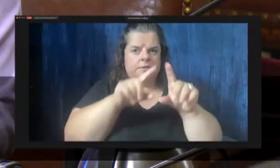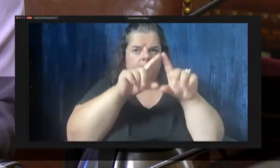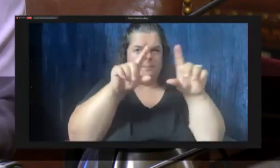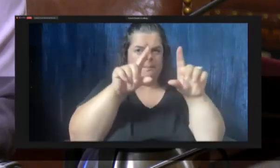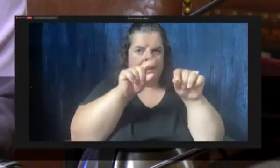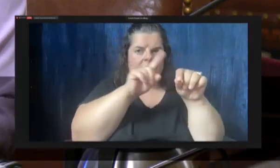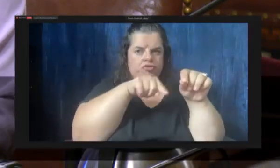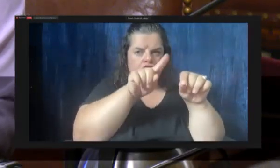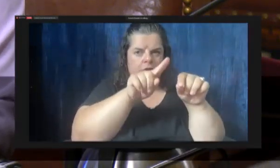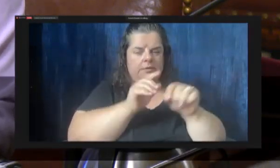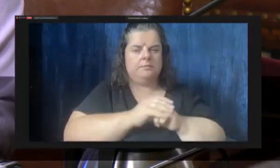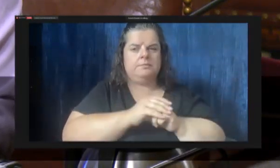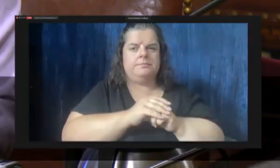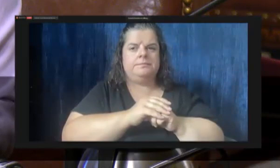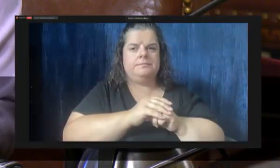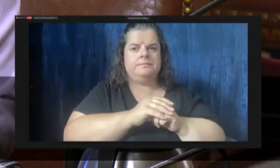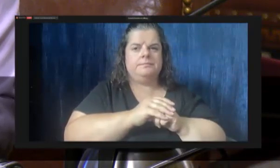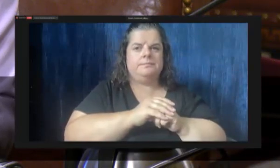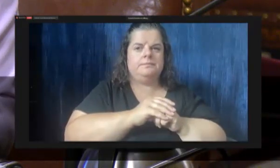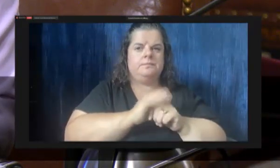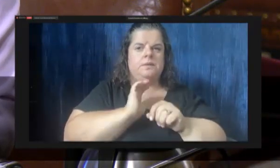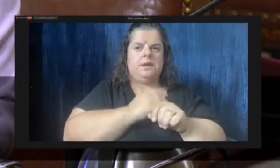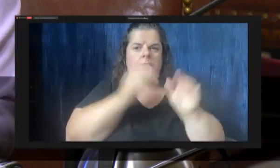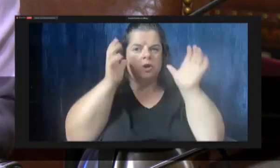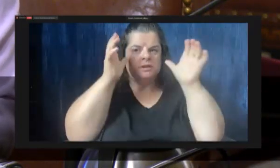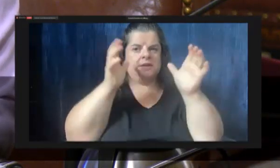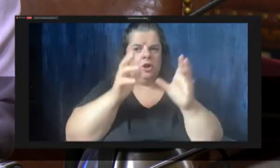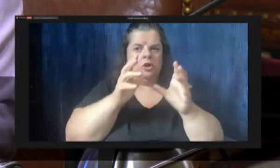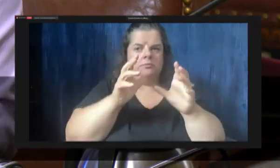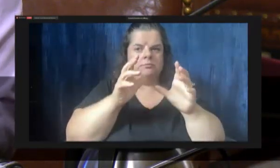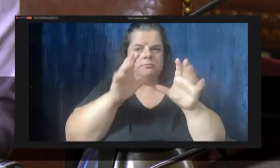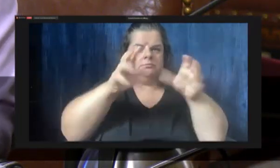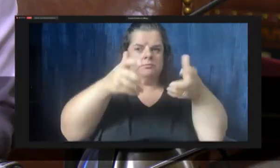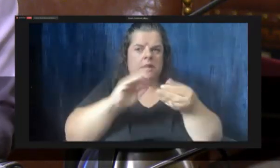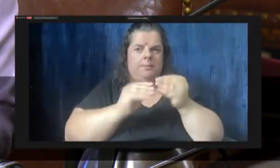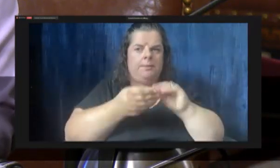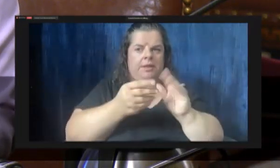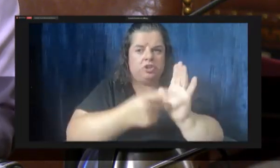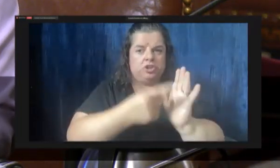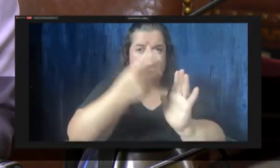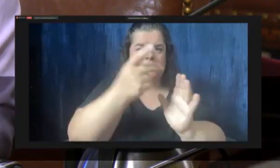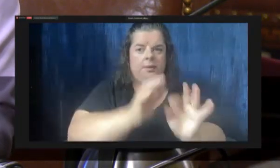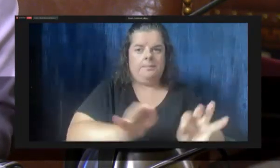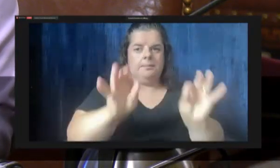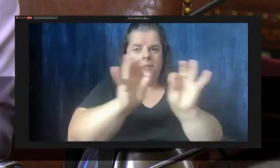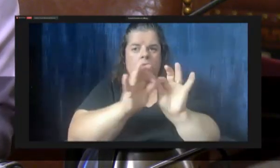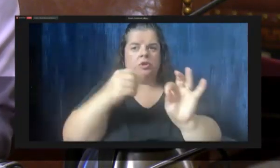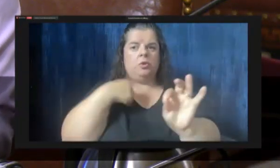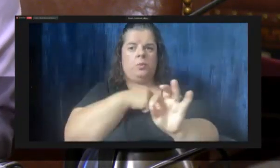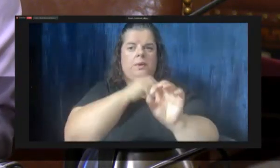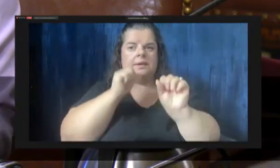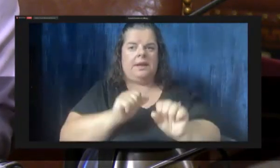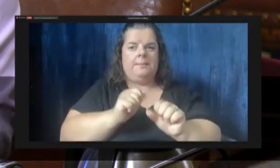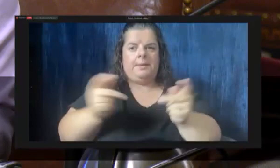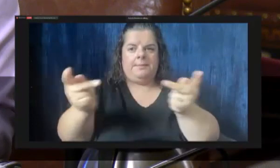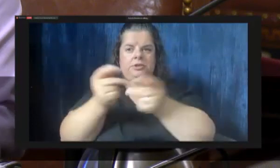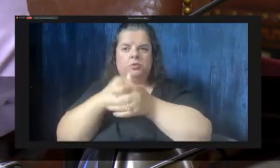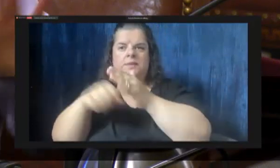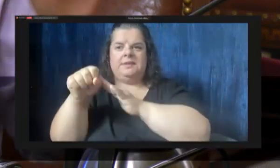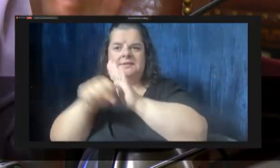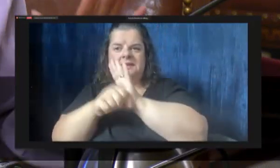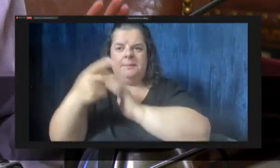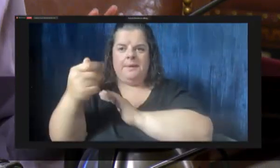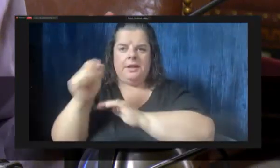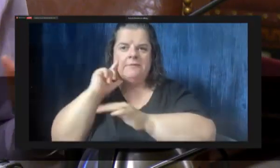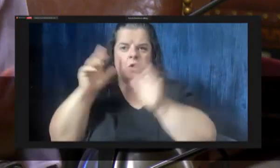checked as our deer population is doubling is important to put us into a position with the state of Pennsylvania to do deer management